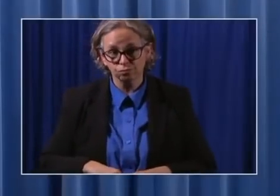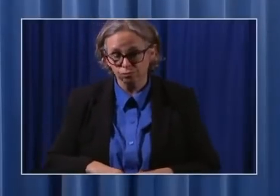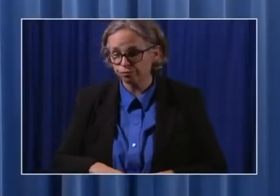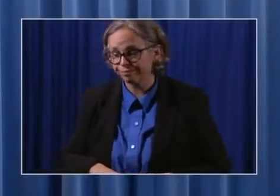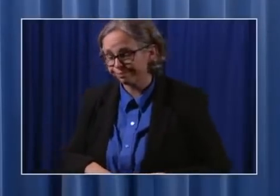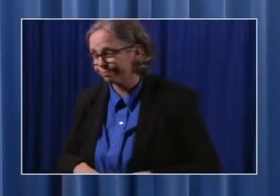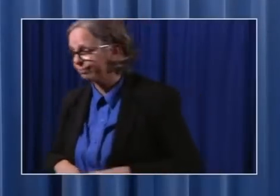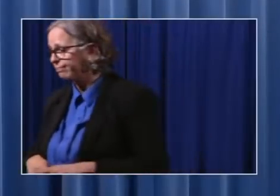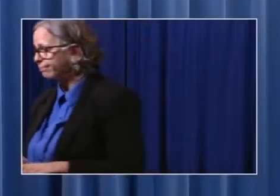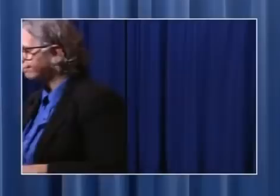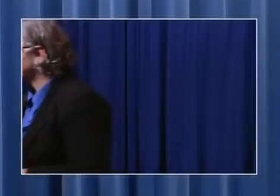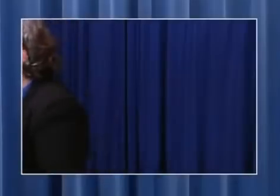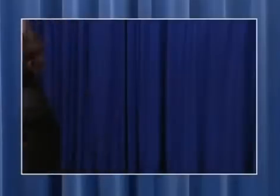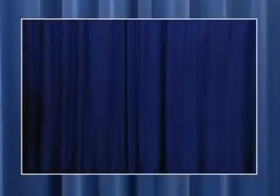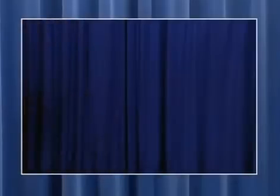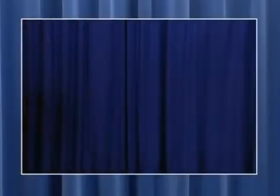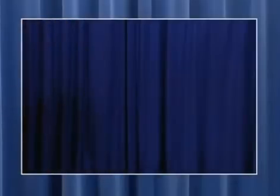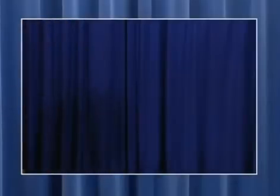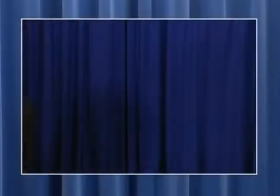Governor.